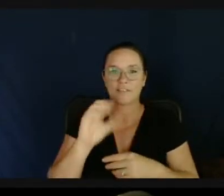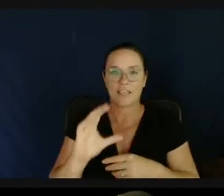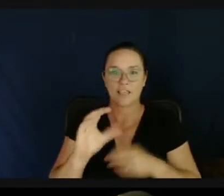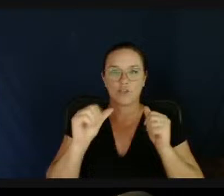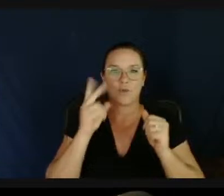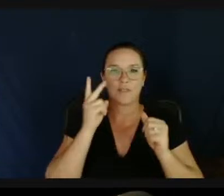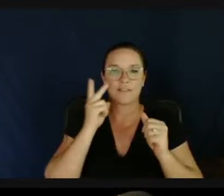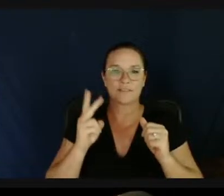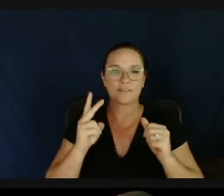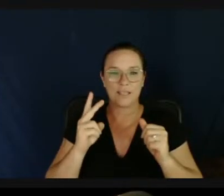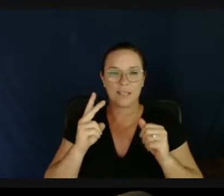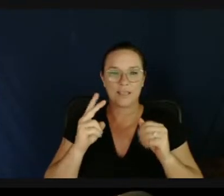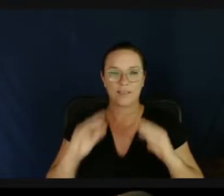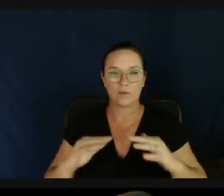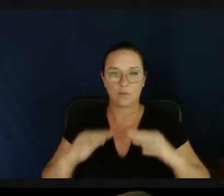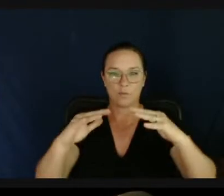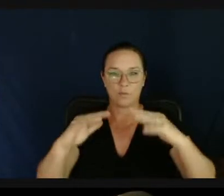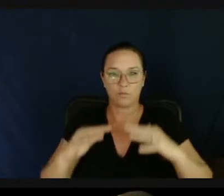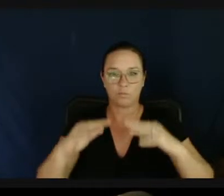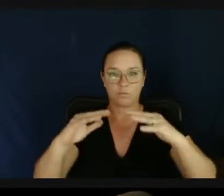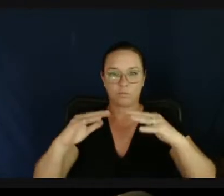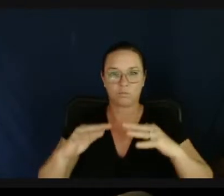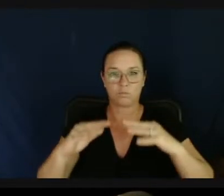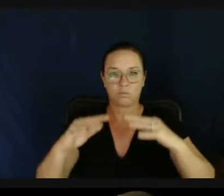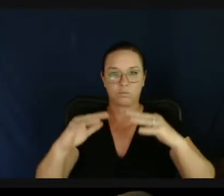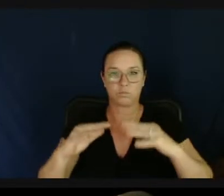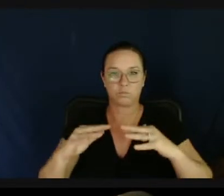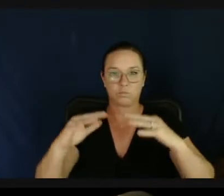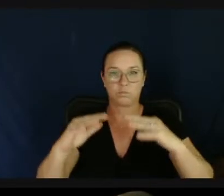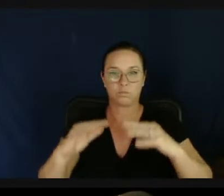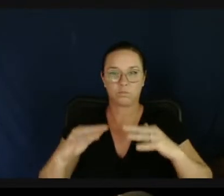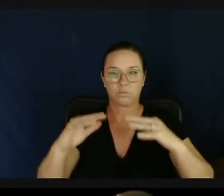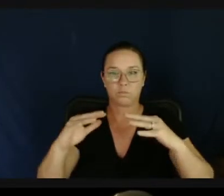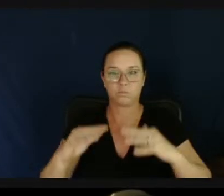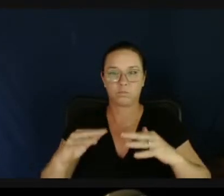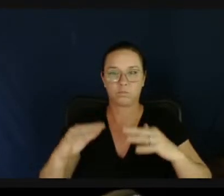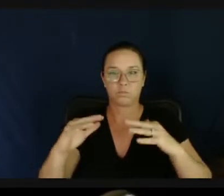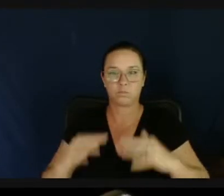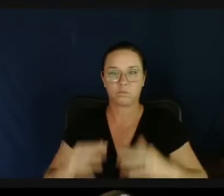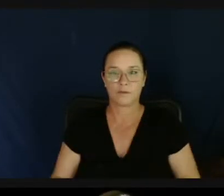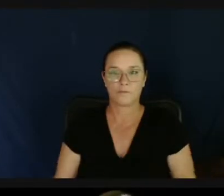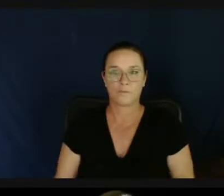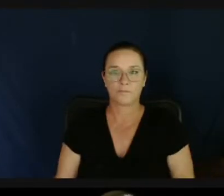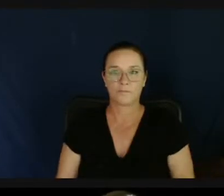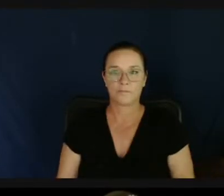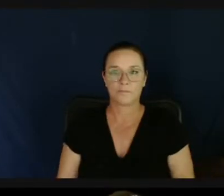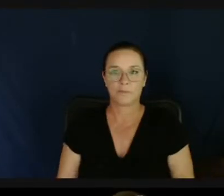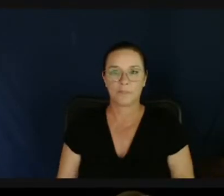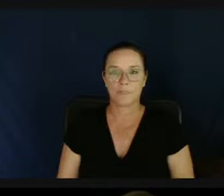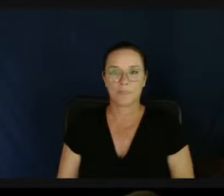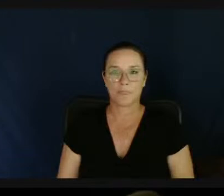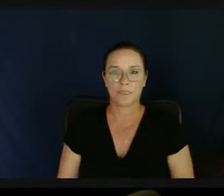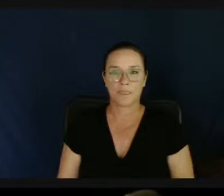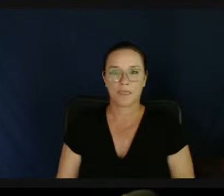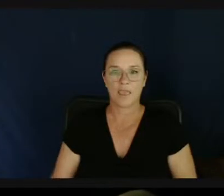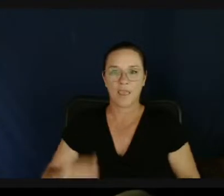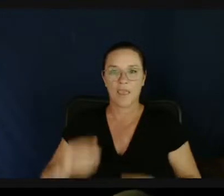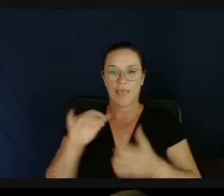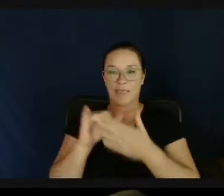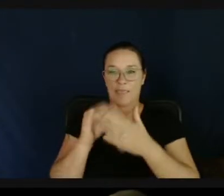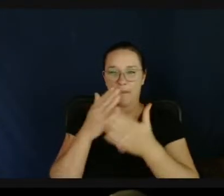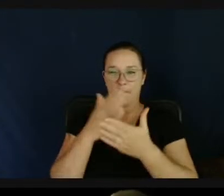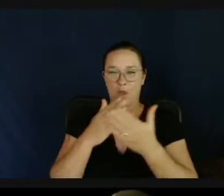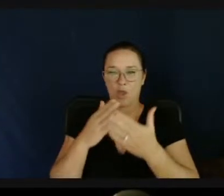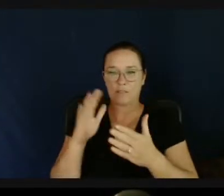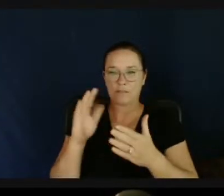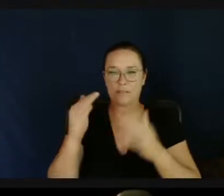this bulging, almost like if you look like right in here, that inner part looks to be sinking while the rest of it is bulging upwards